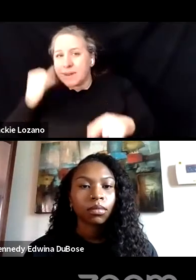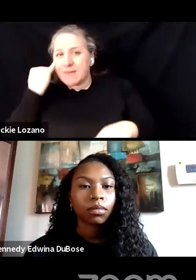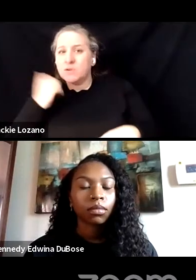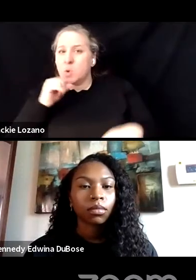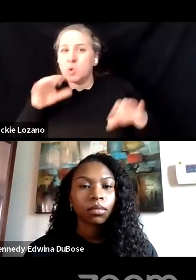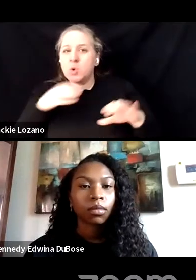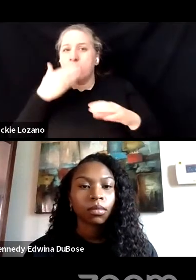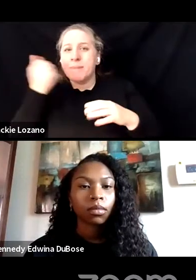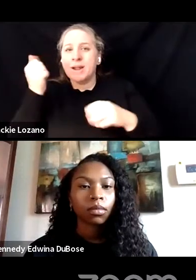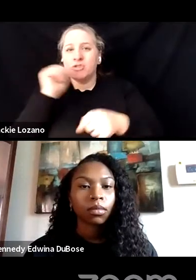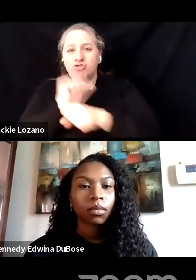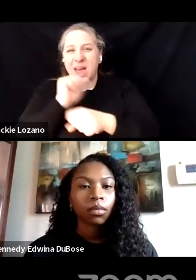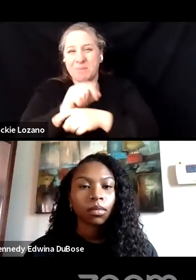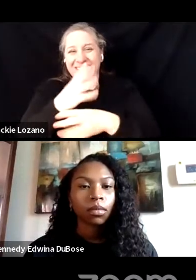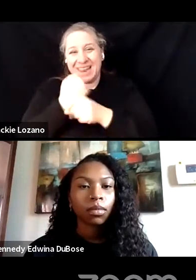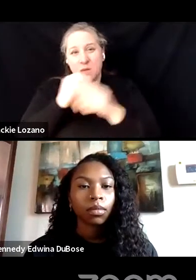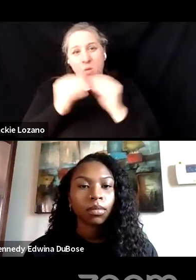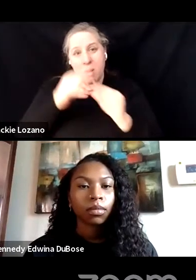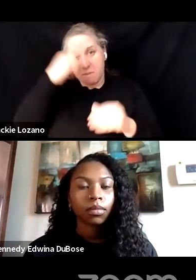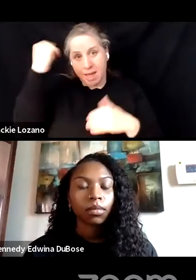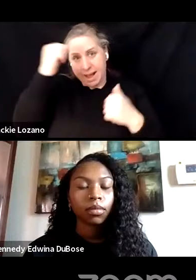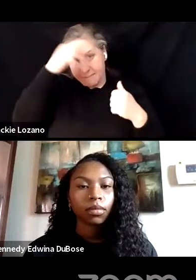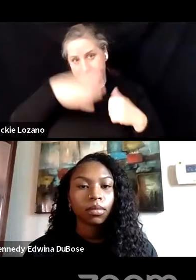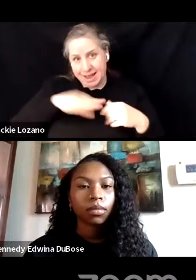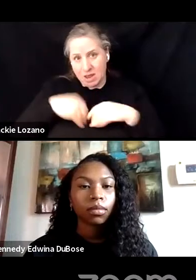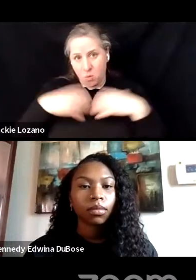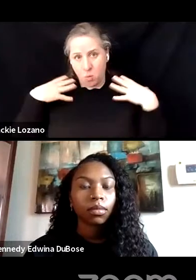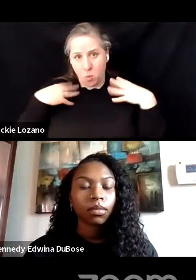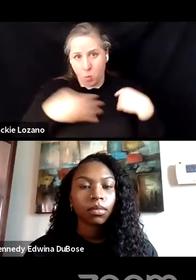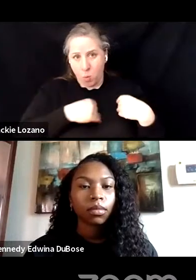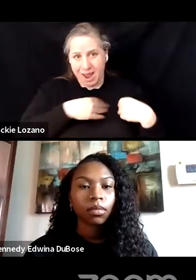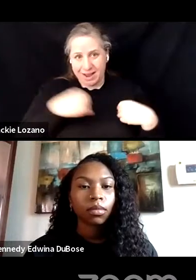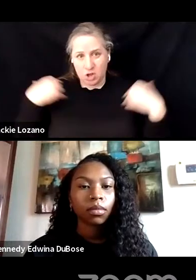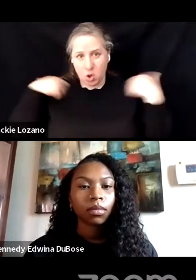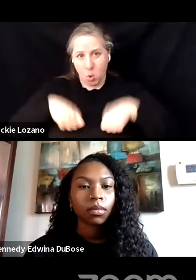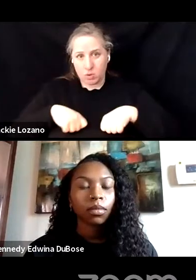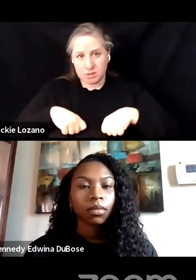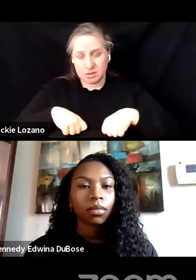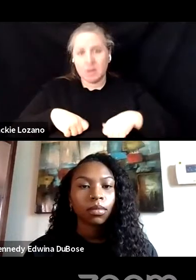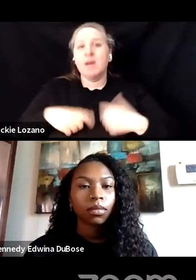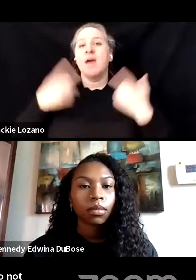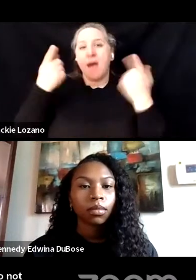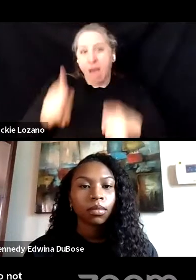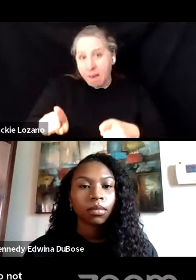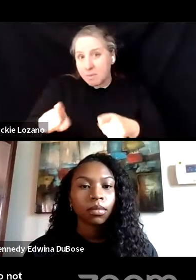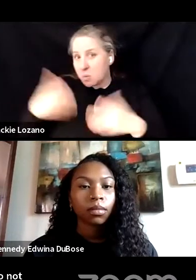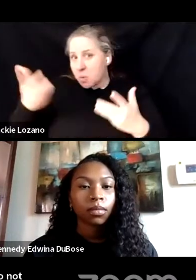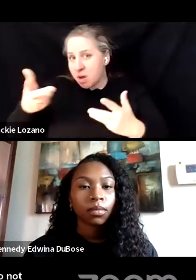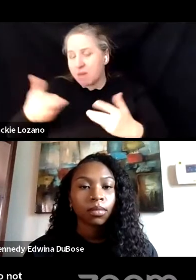more Black men in white coats? And he said, more Black people are going to continue to die.